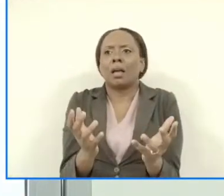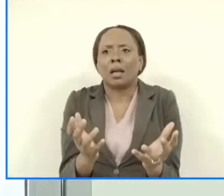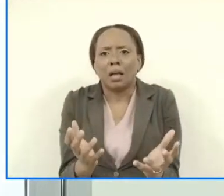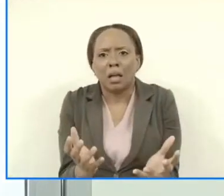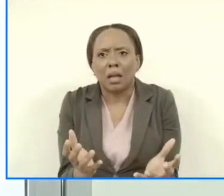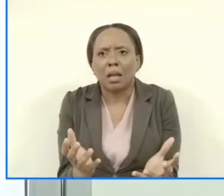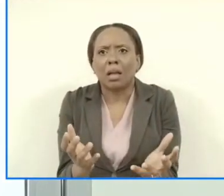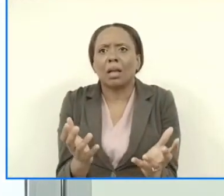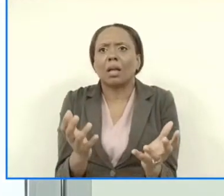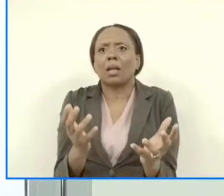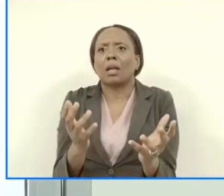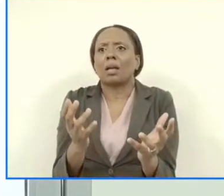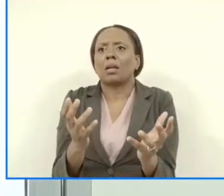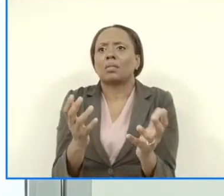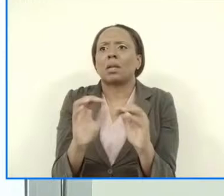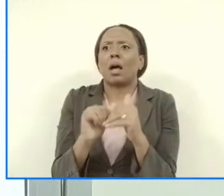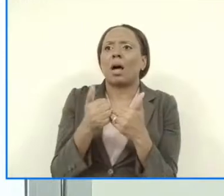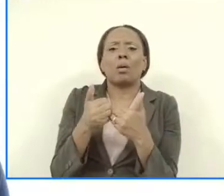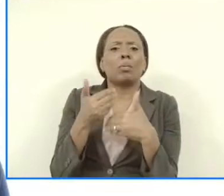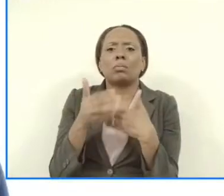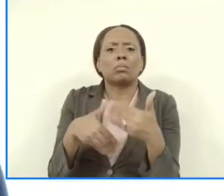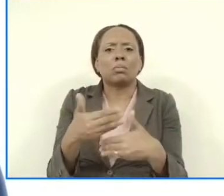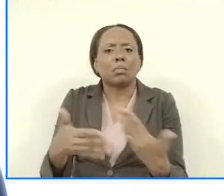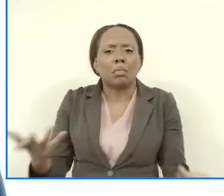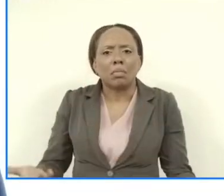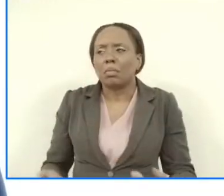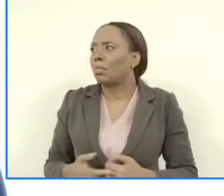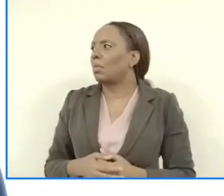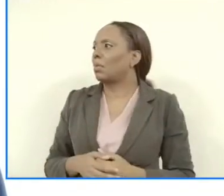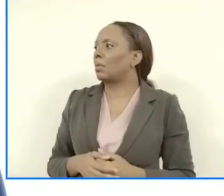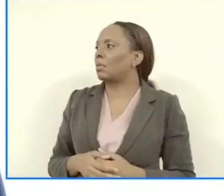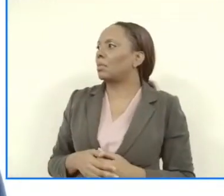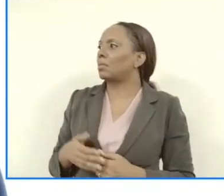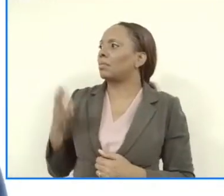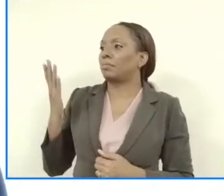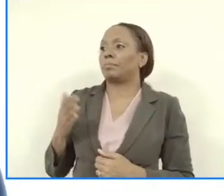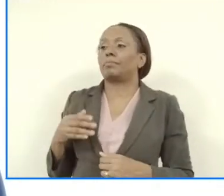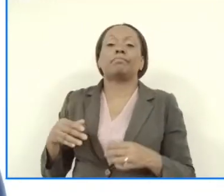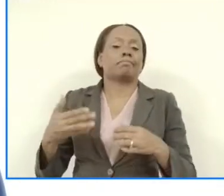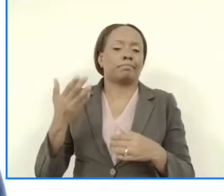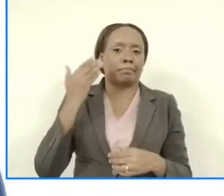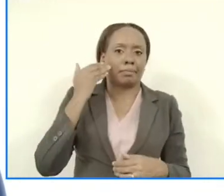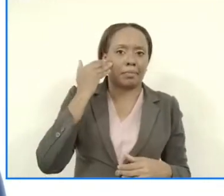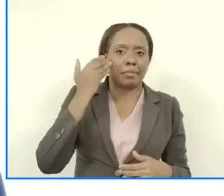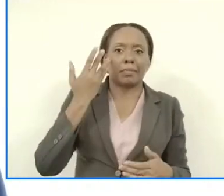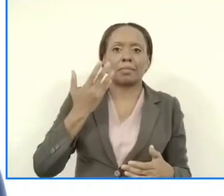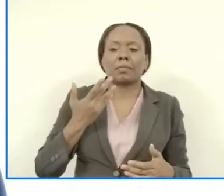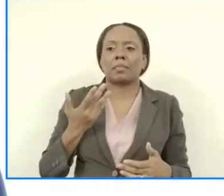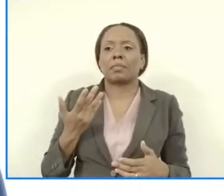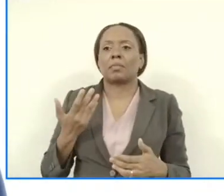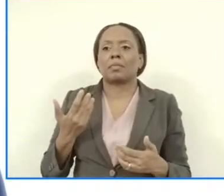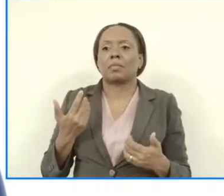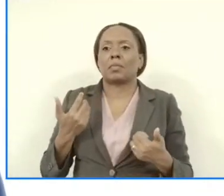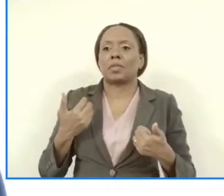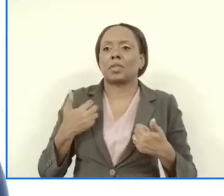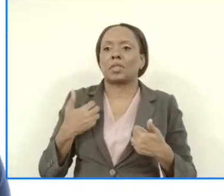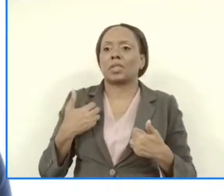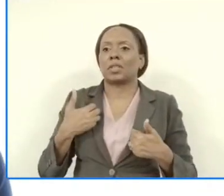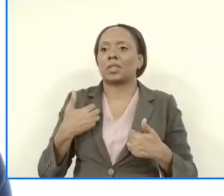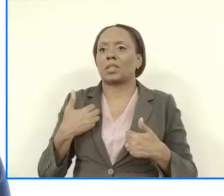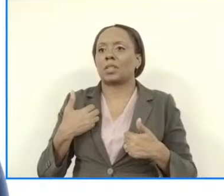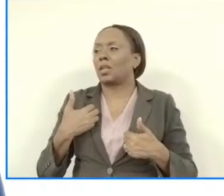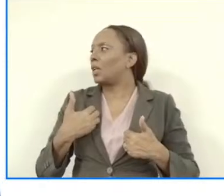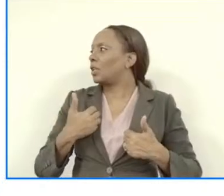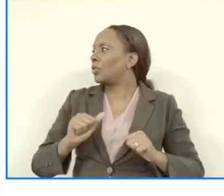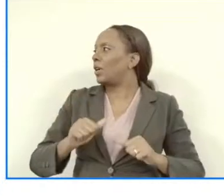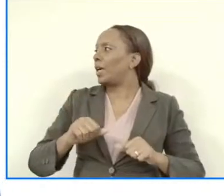prioritized going out from here. Thanks for that question. We have been getting that as well and trying to address it in the press releases, but maybe not hitting the